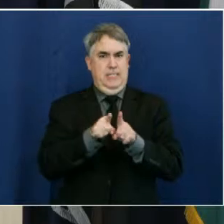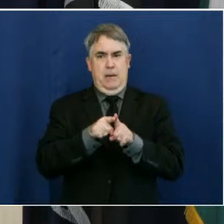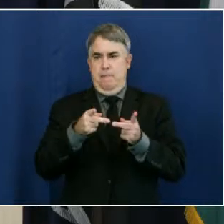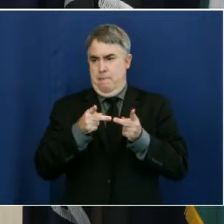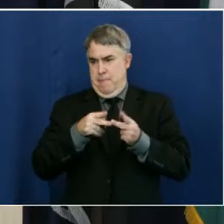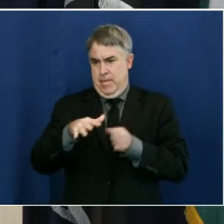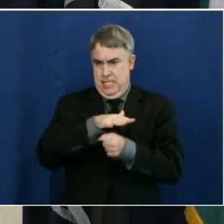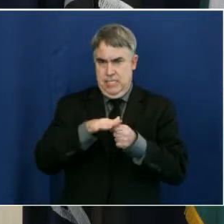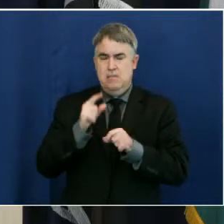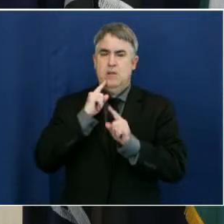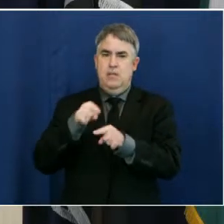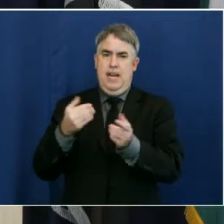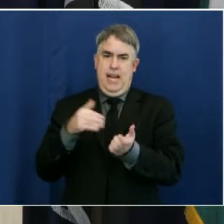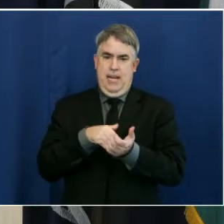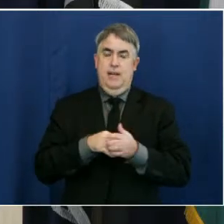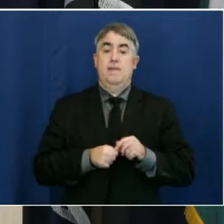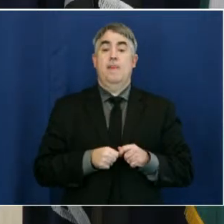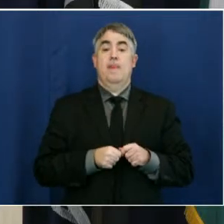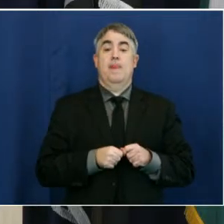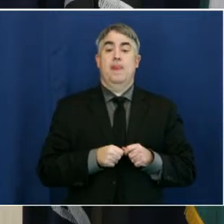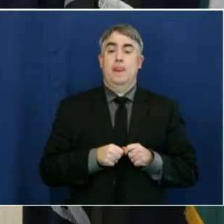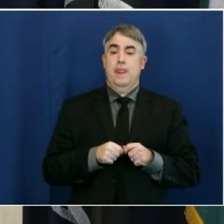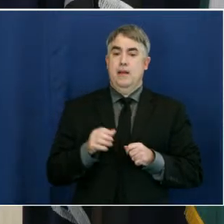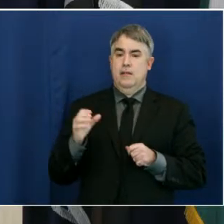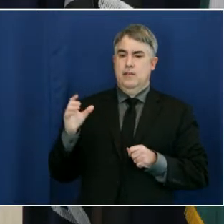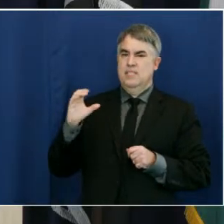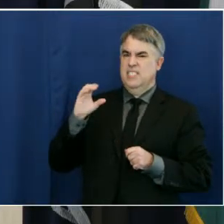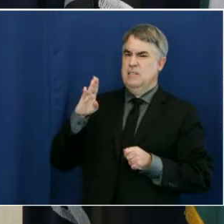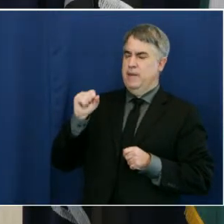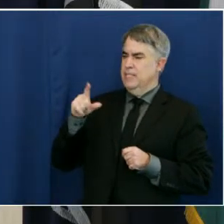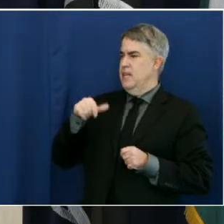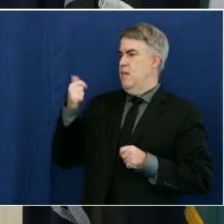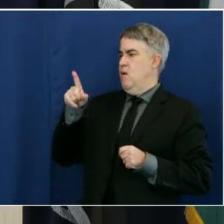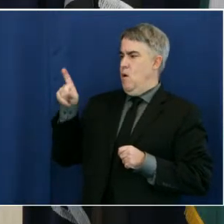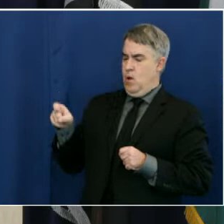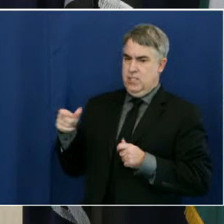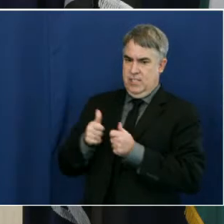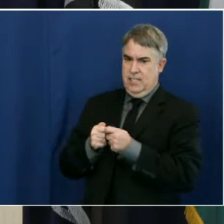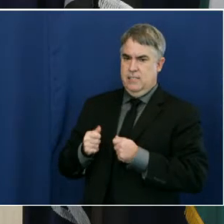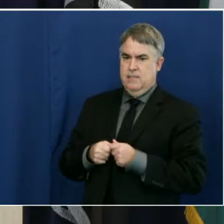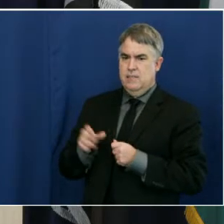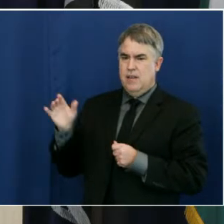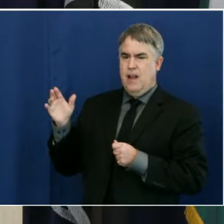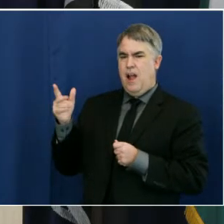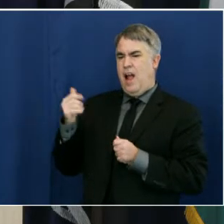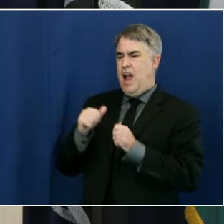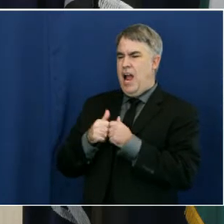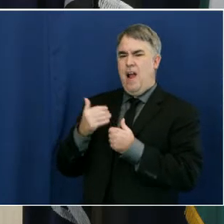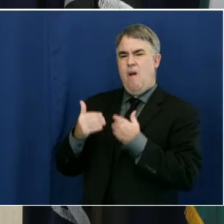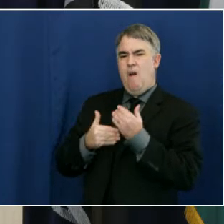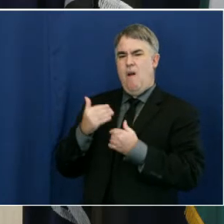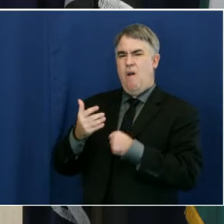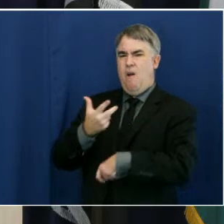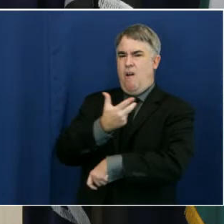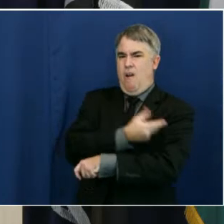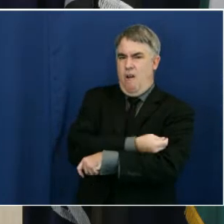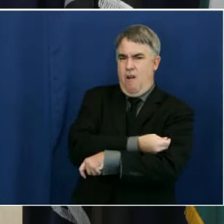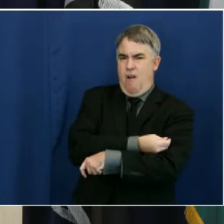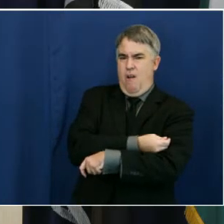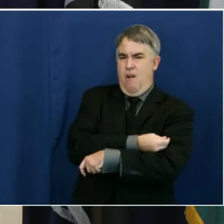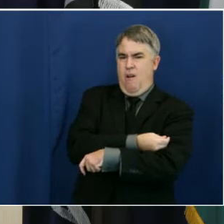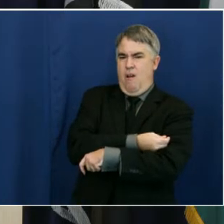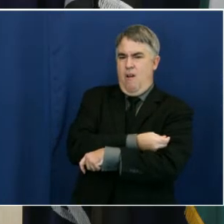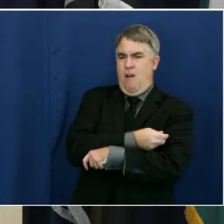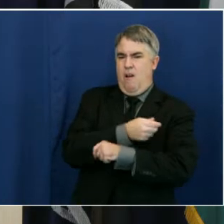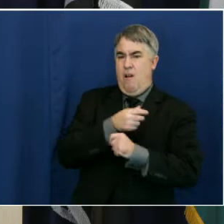with CBS News 8. How effective do the COVID vaccines being rolled out right now appear to be against the new, more contagious